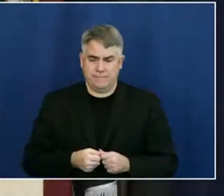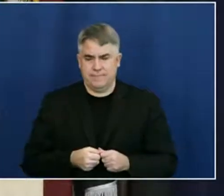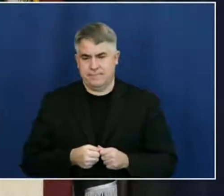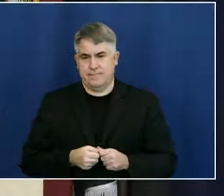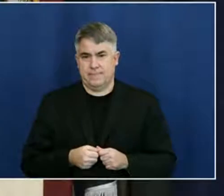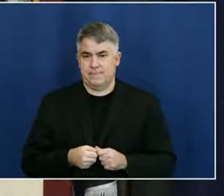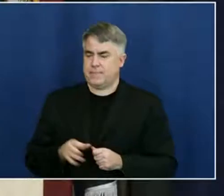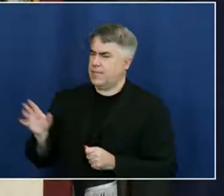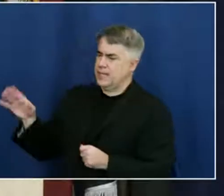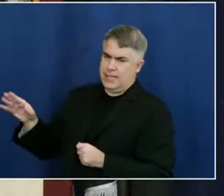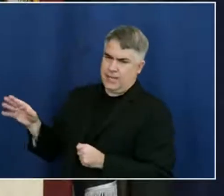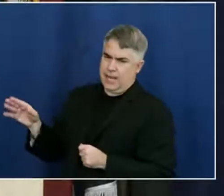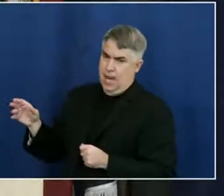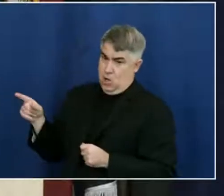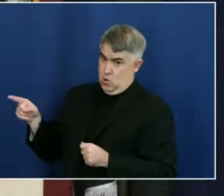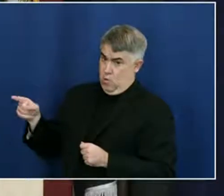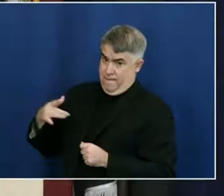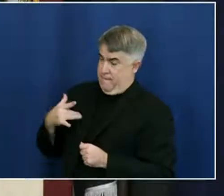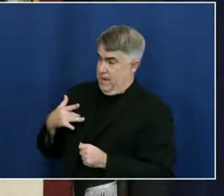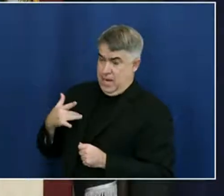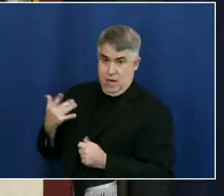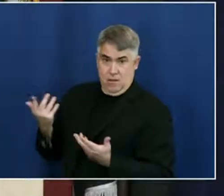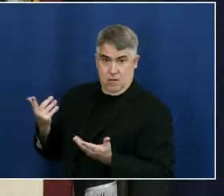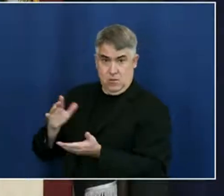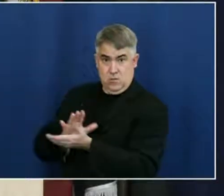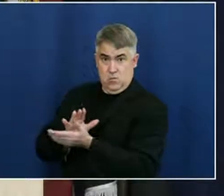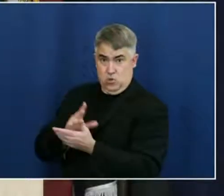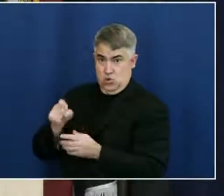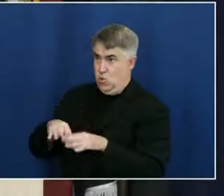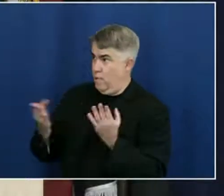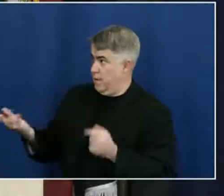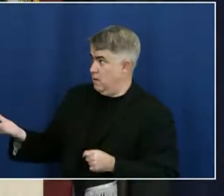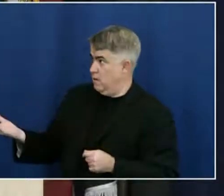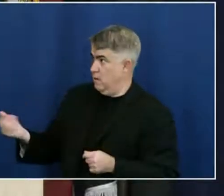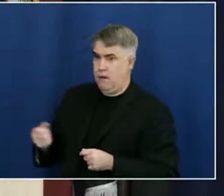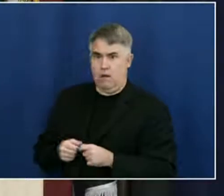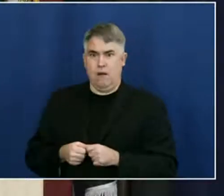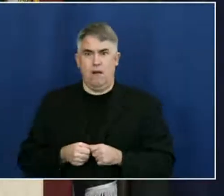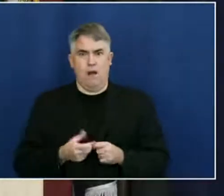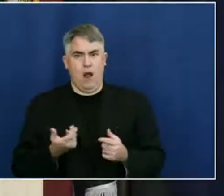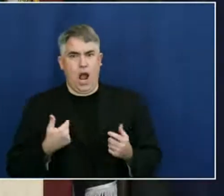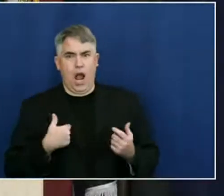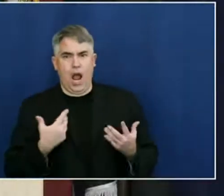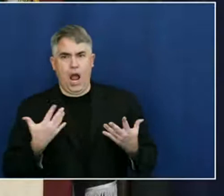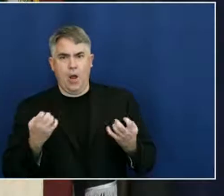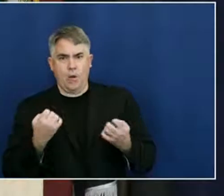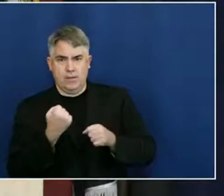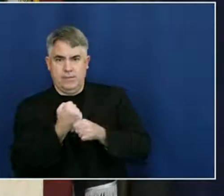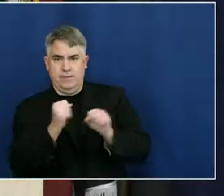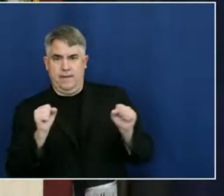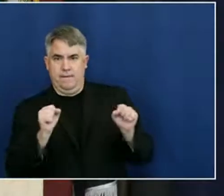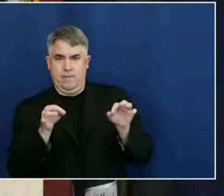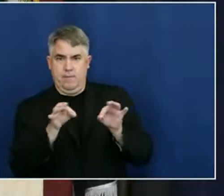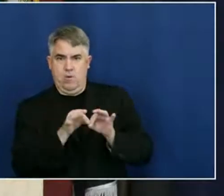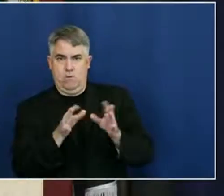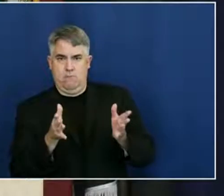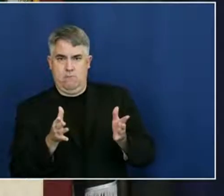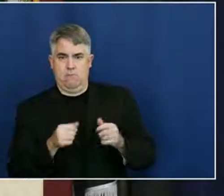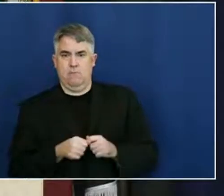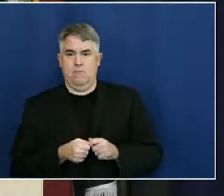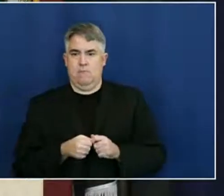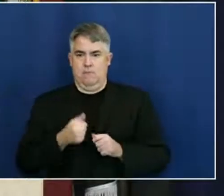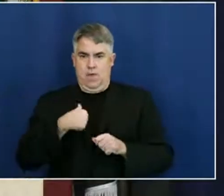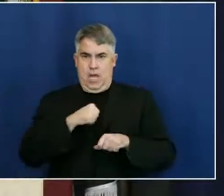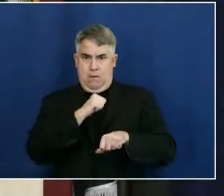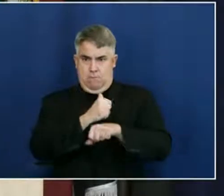you personally believe schools in San Diego should reopen? I want to get schools safely reopened, and I think what you're going to see is a plan. I talked